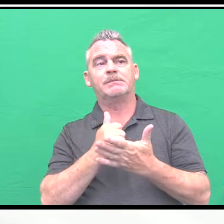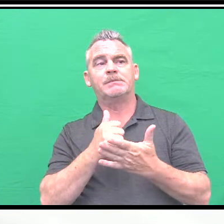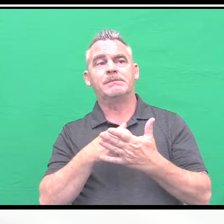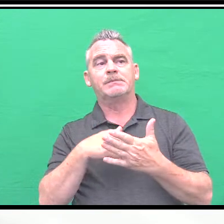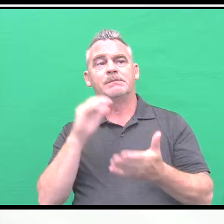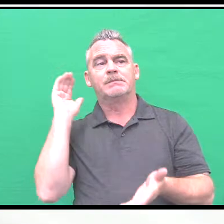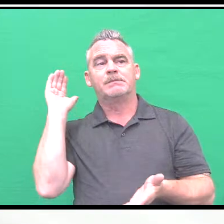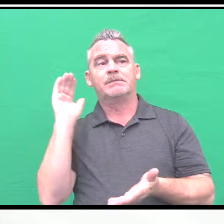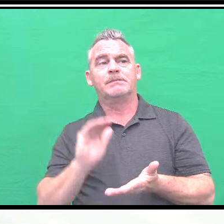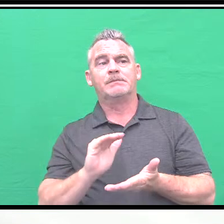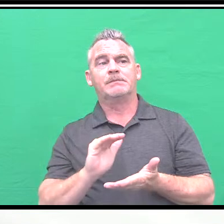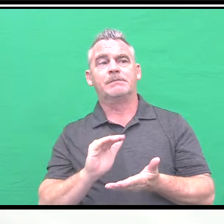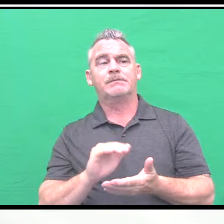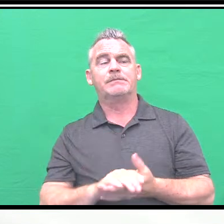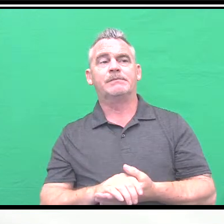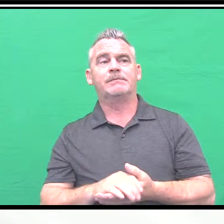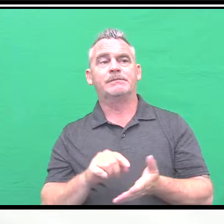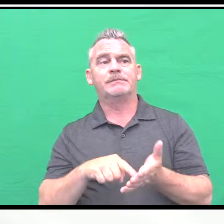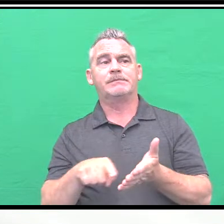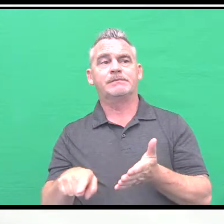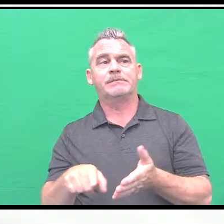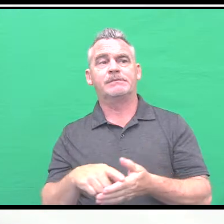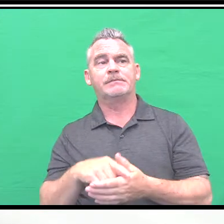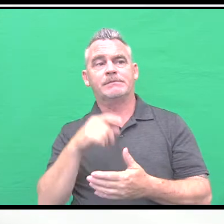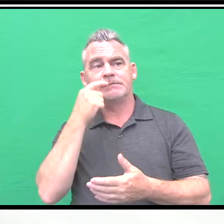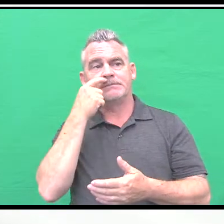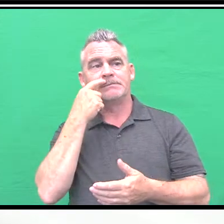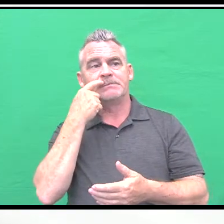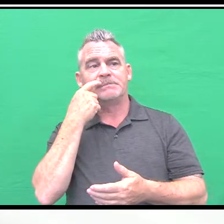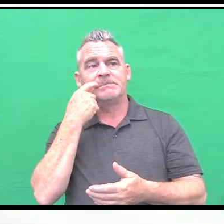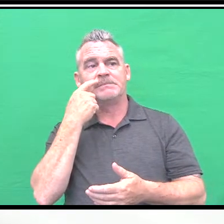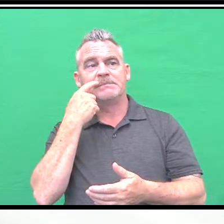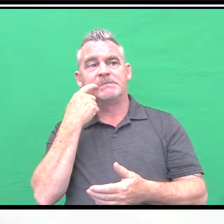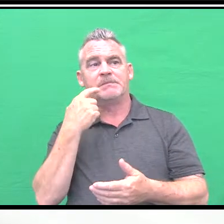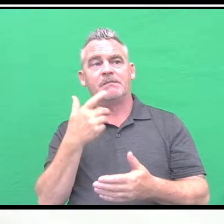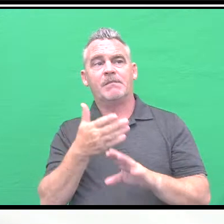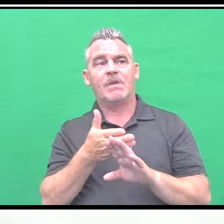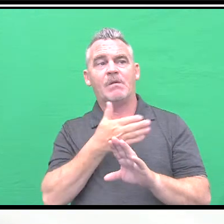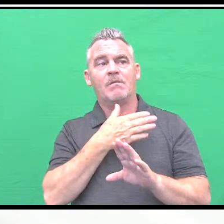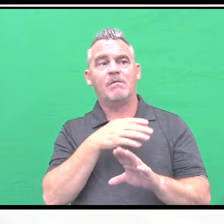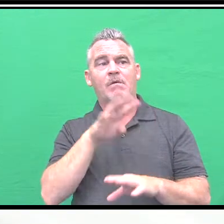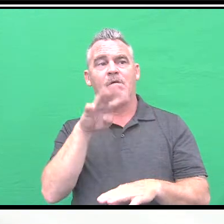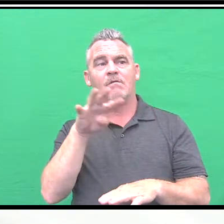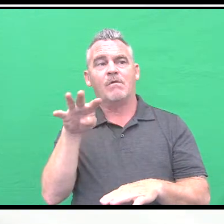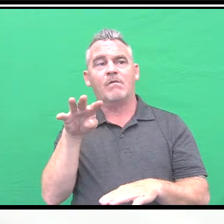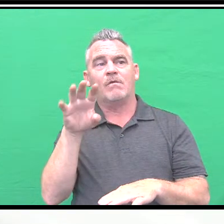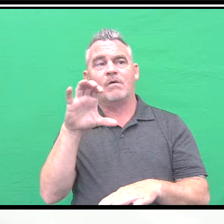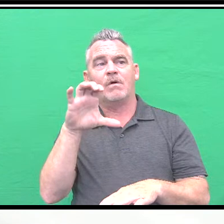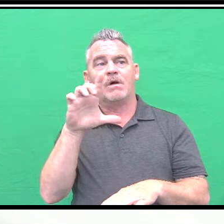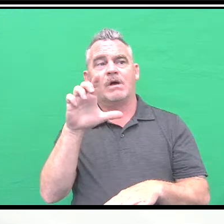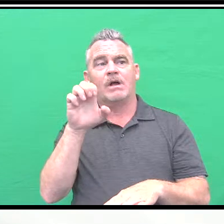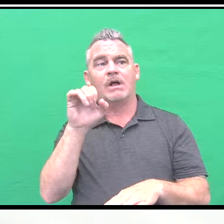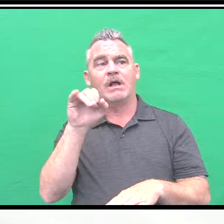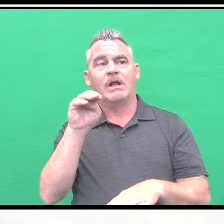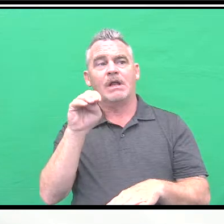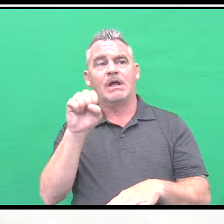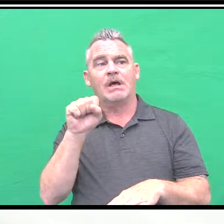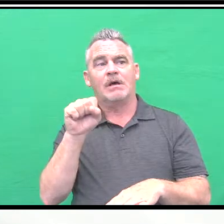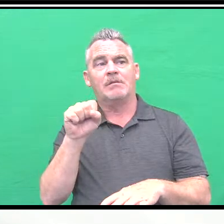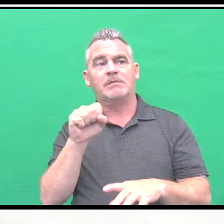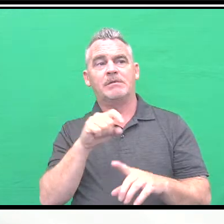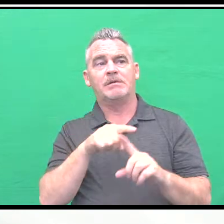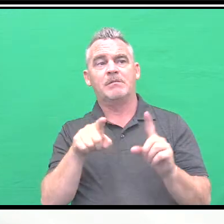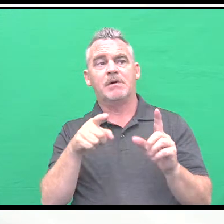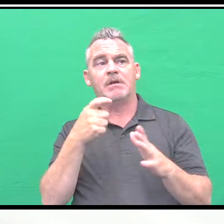of June 30th, 2021, we had 44 workers' compensation claims. It's a low number. However, the costs of the